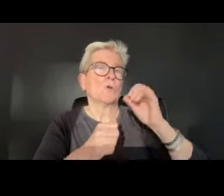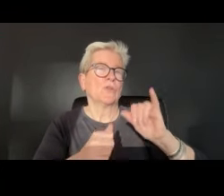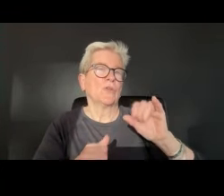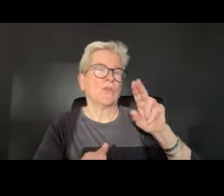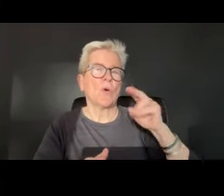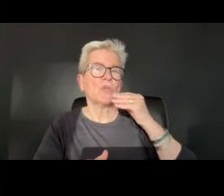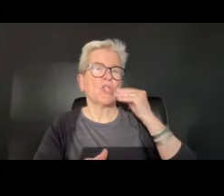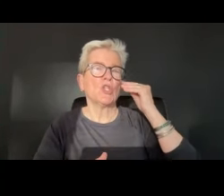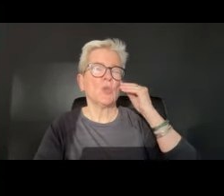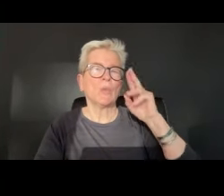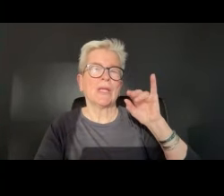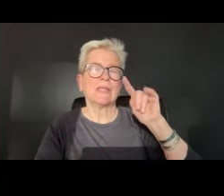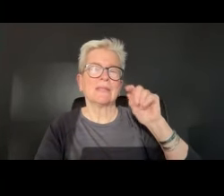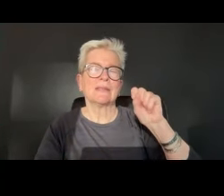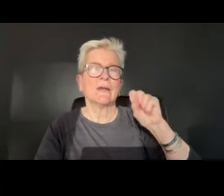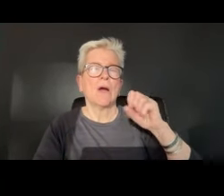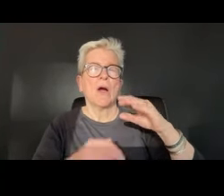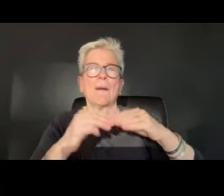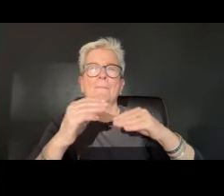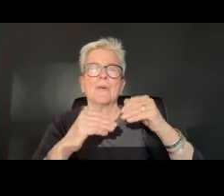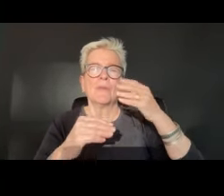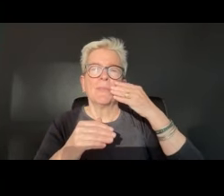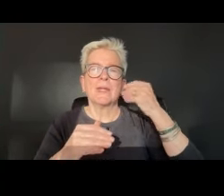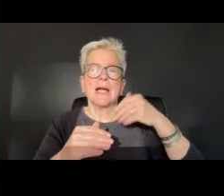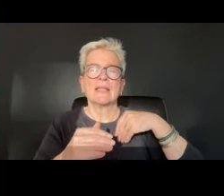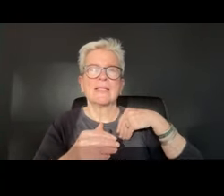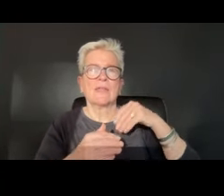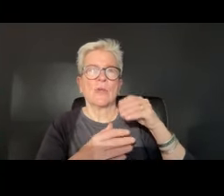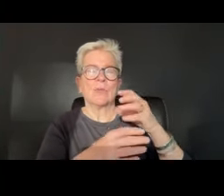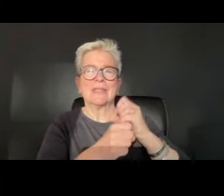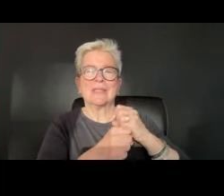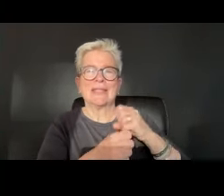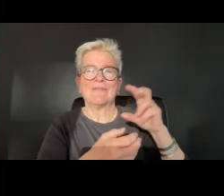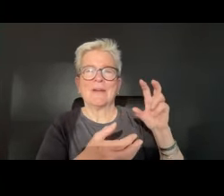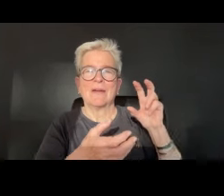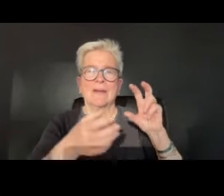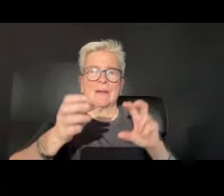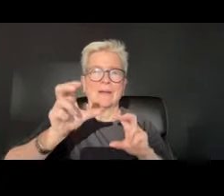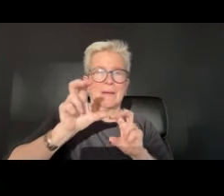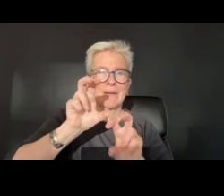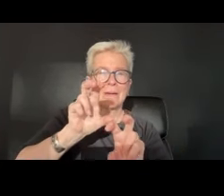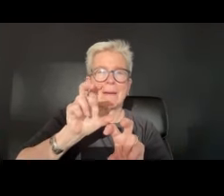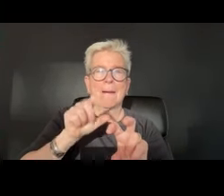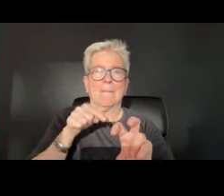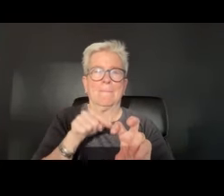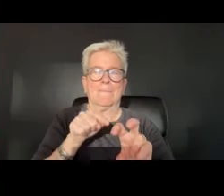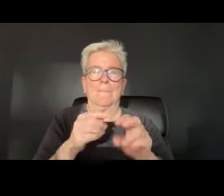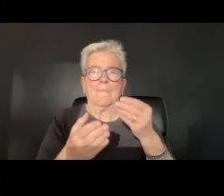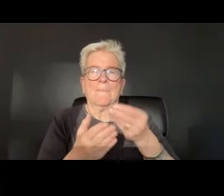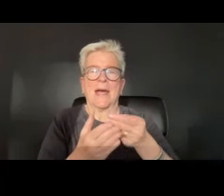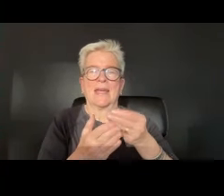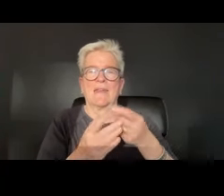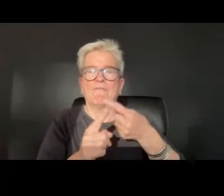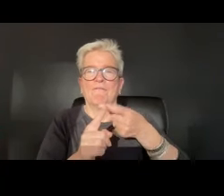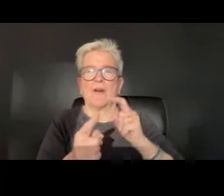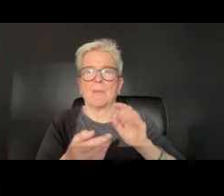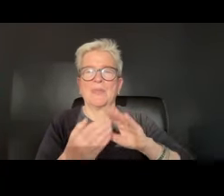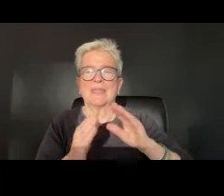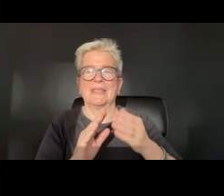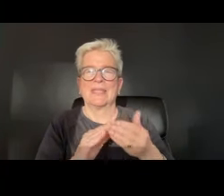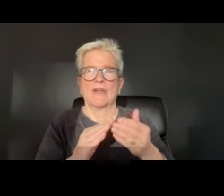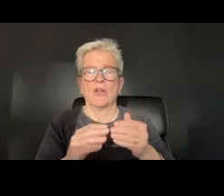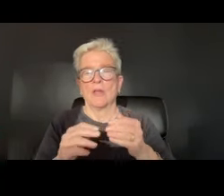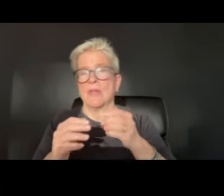are built because there is a subsidy from the city that helps to pay the difference between what called a cost to